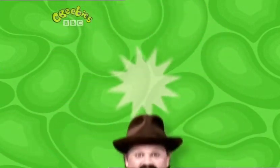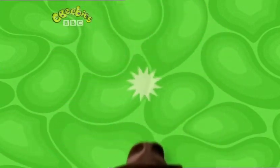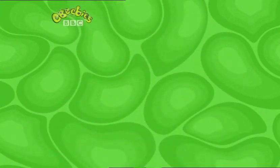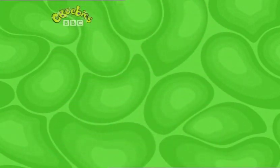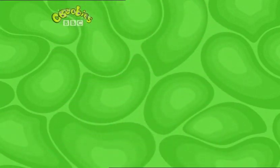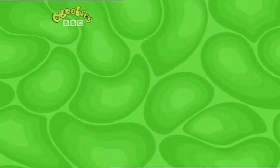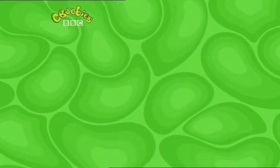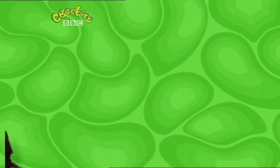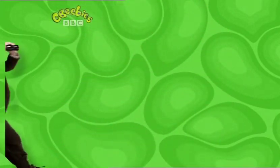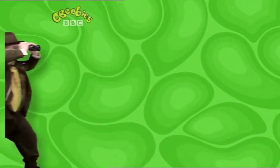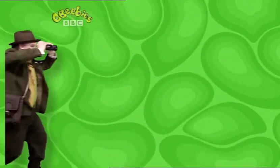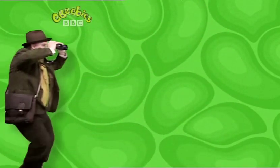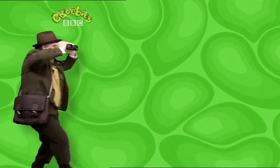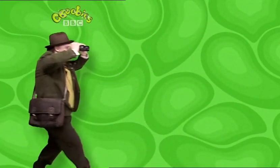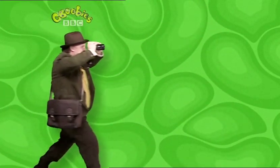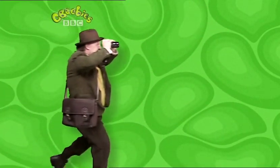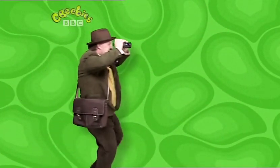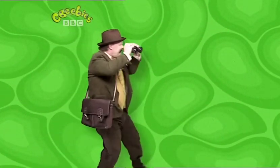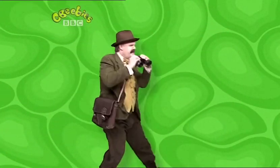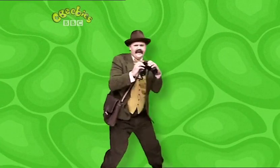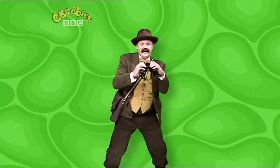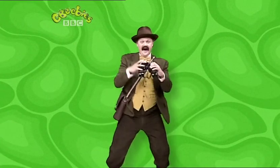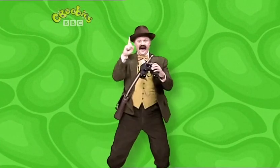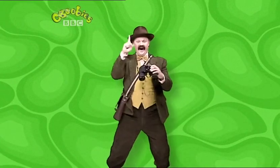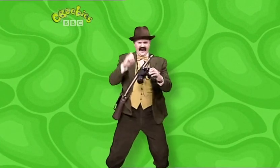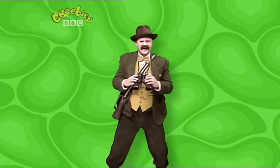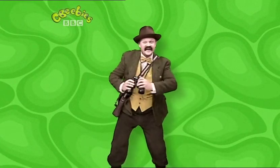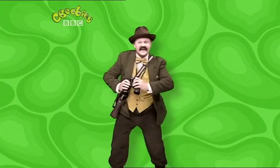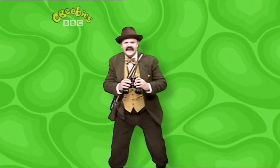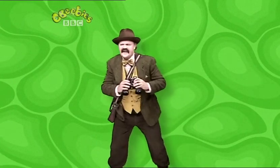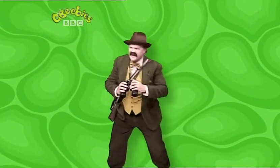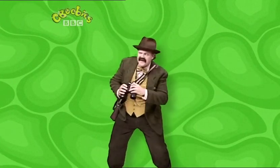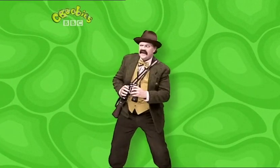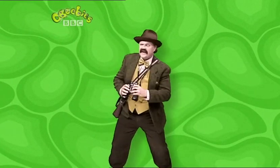Giggle Biz. Look out, look out, Rapids Johnson's about.